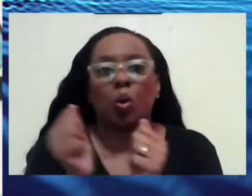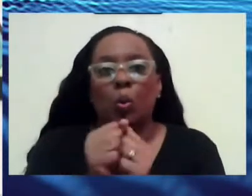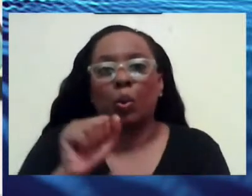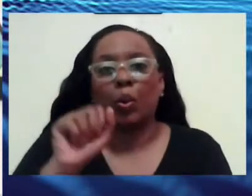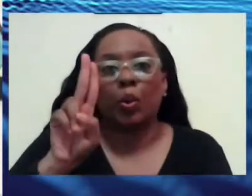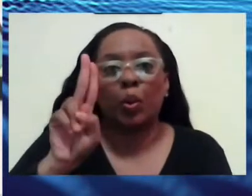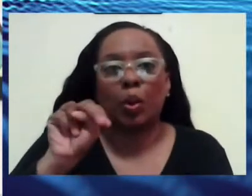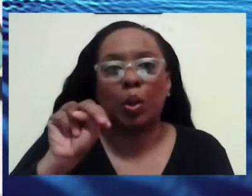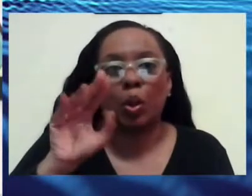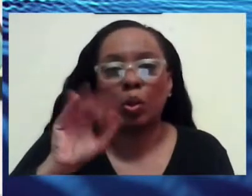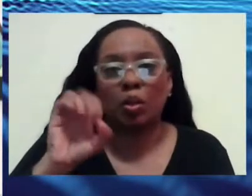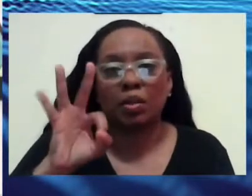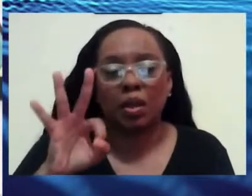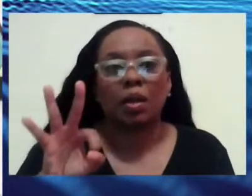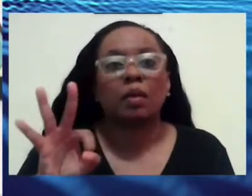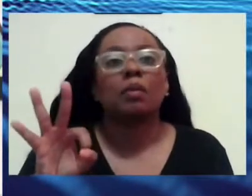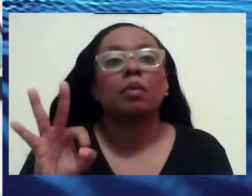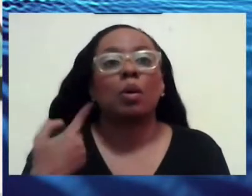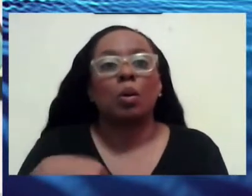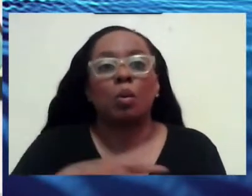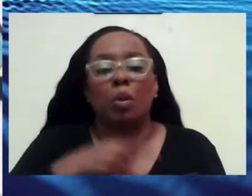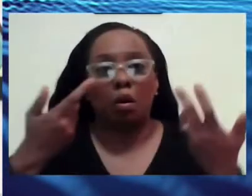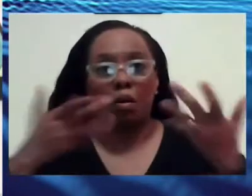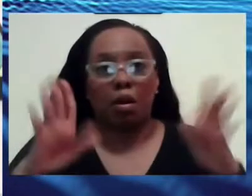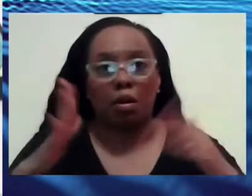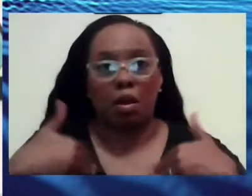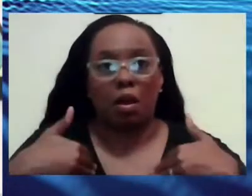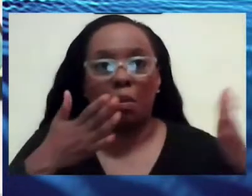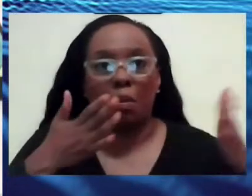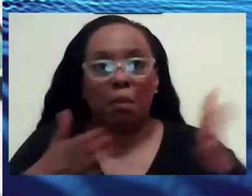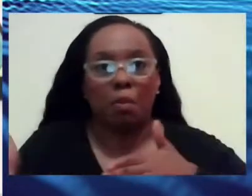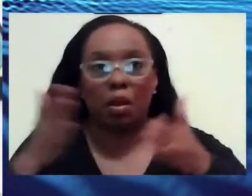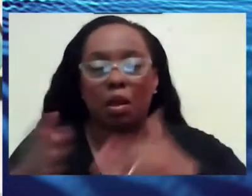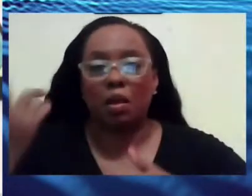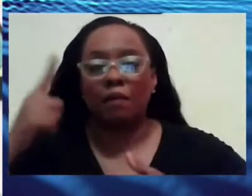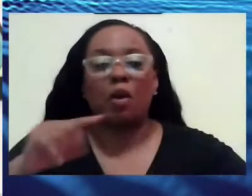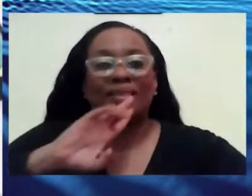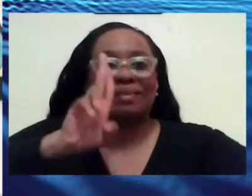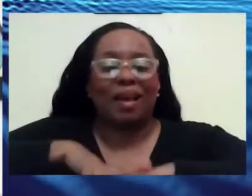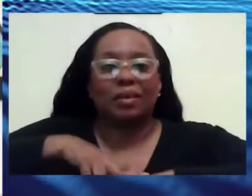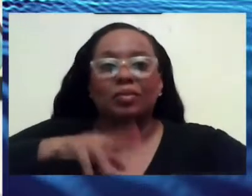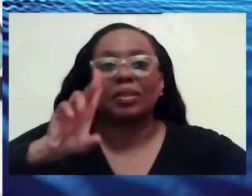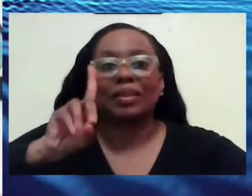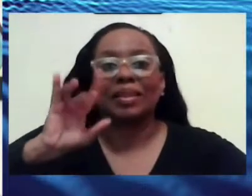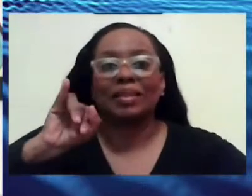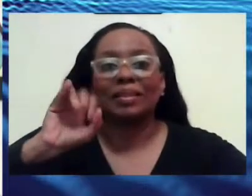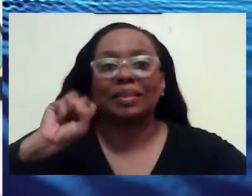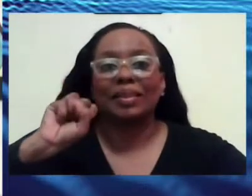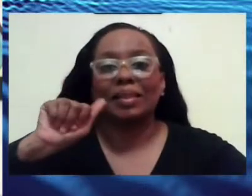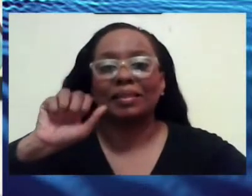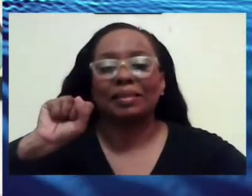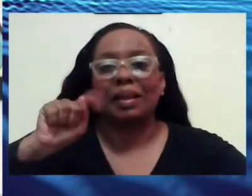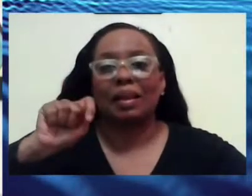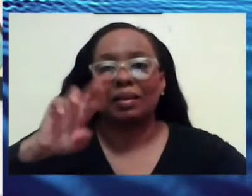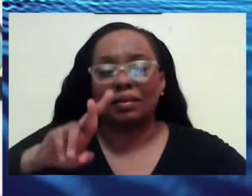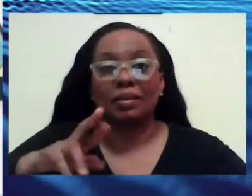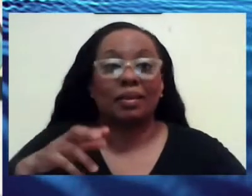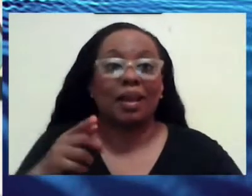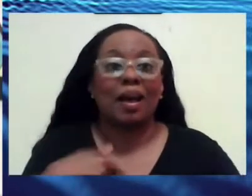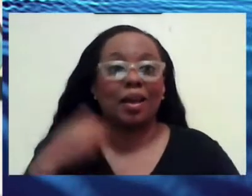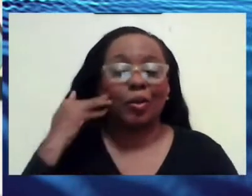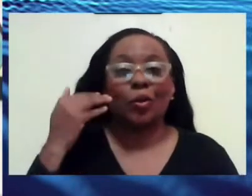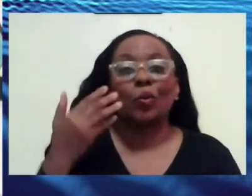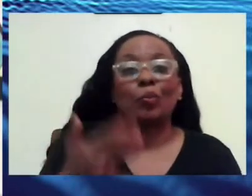protocols for evacuation of the schools for natural disasters. I don't know that ashfall would have been in the contemplation back